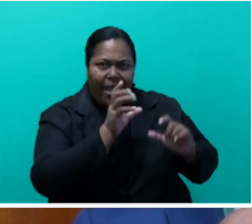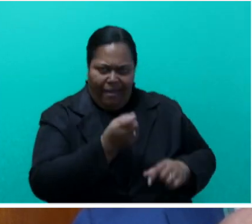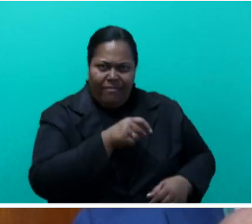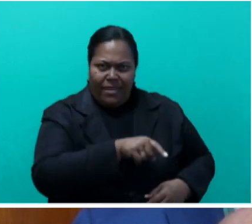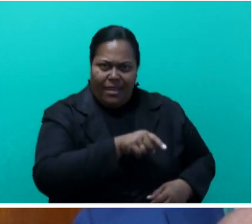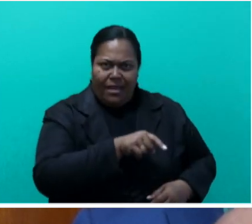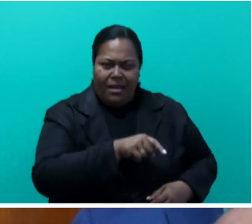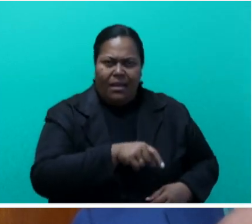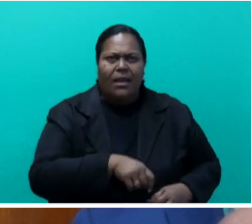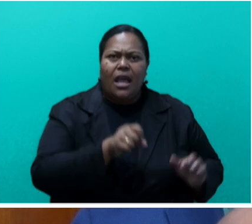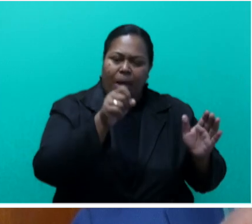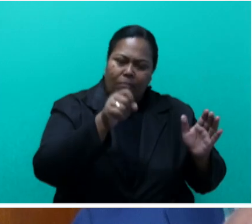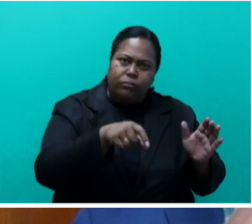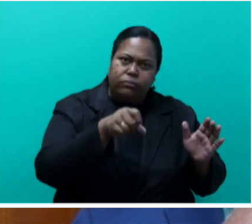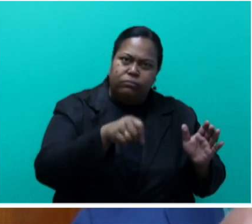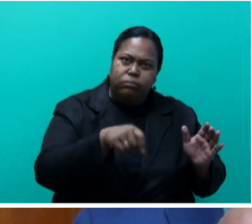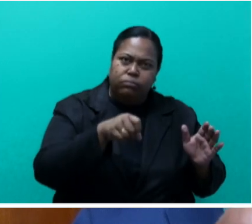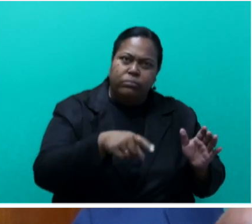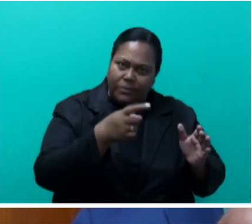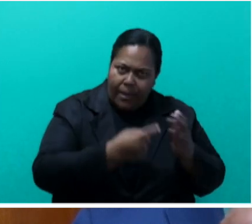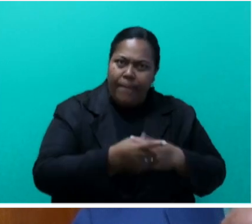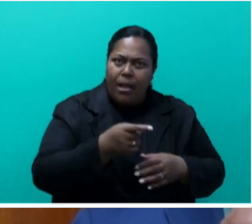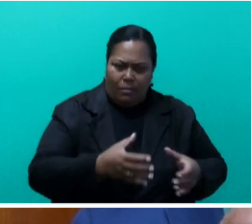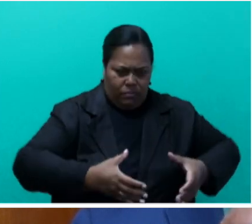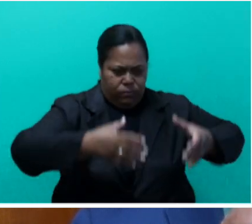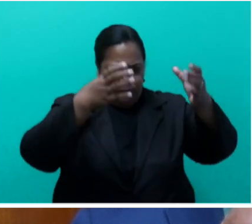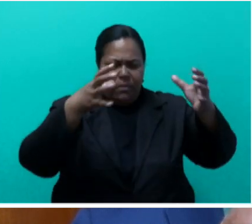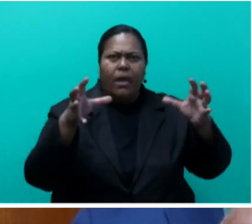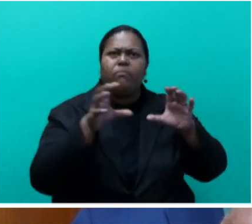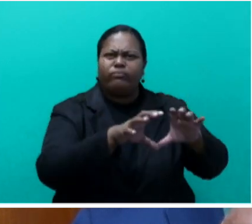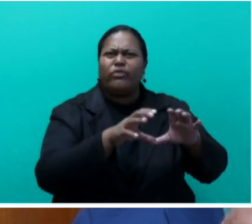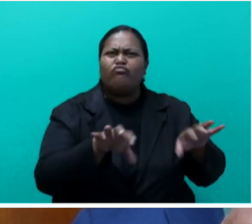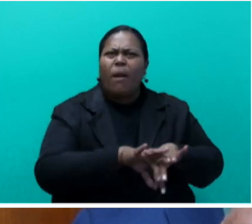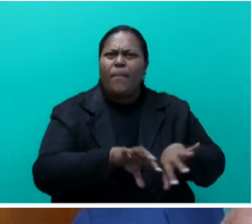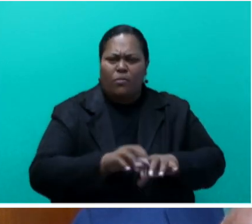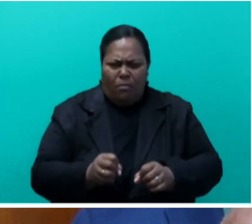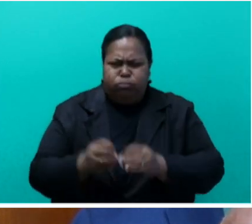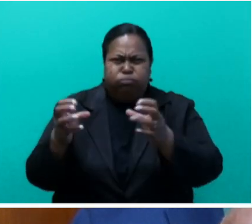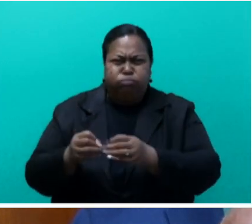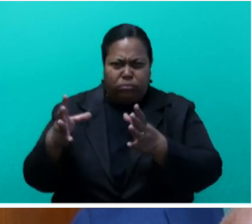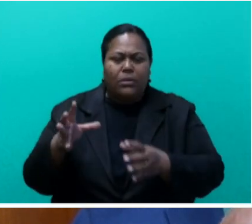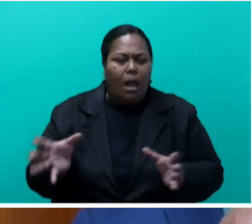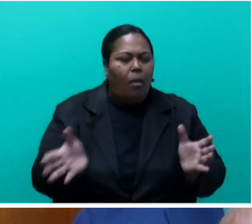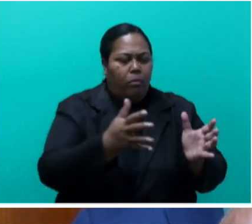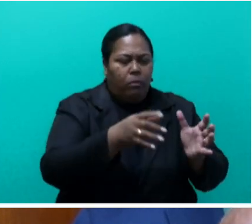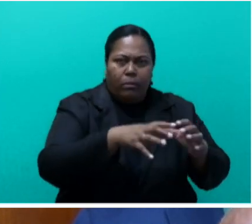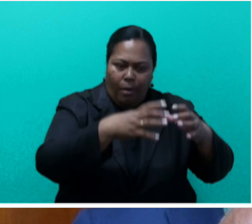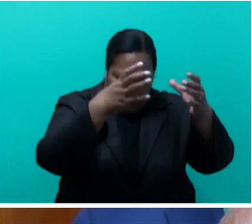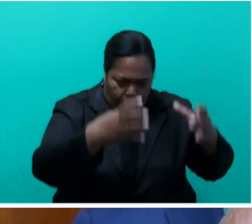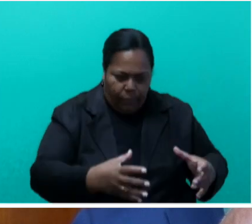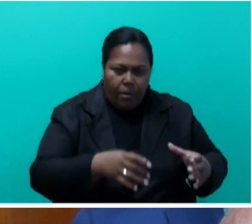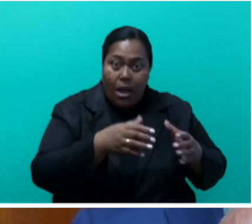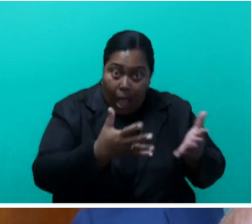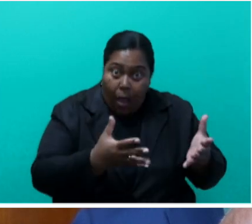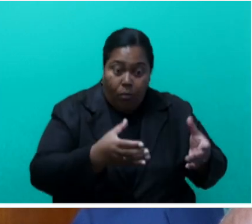apparently leaking. This is the backdrop, Honourable Speaker, to understand the context of the repercussions on the